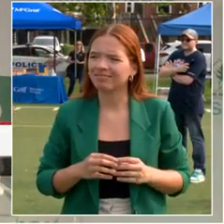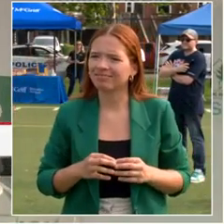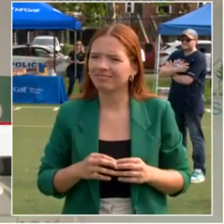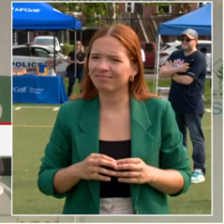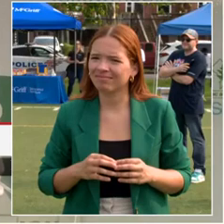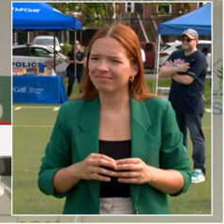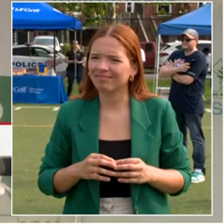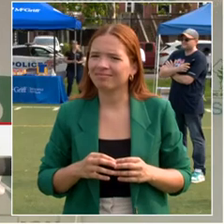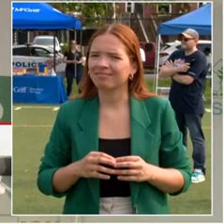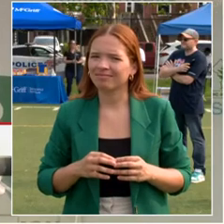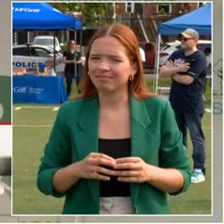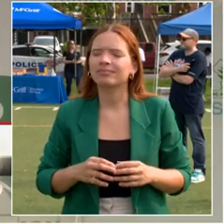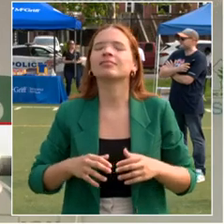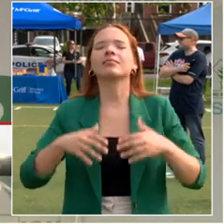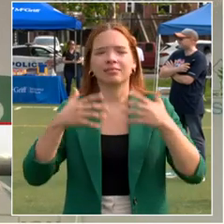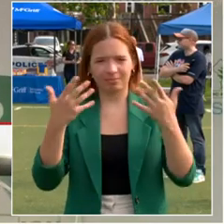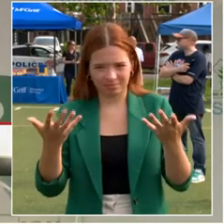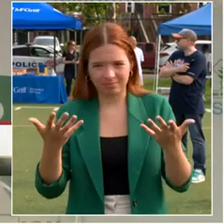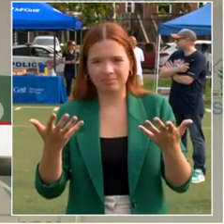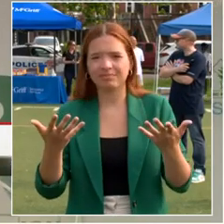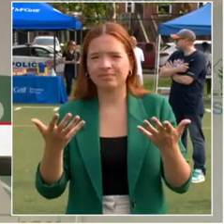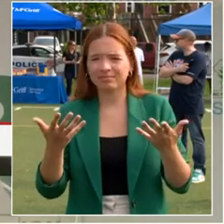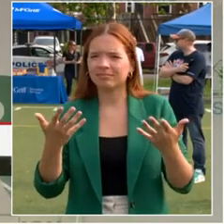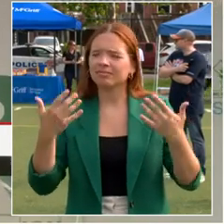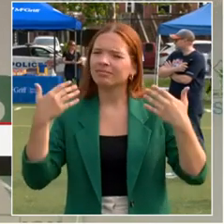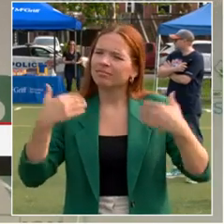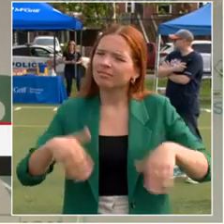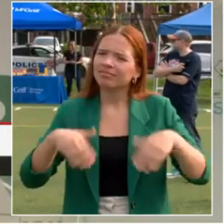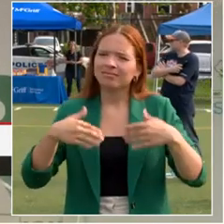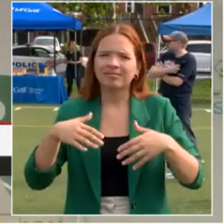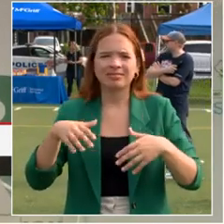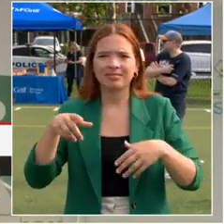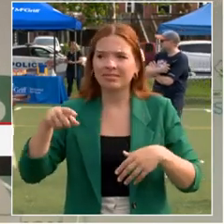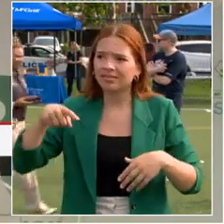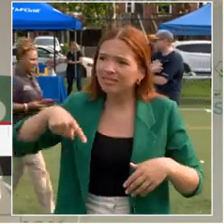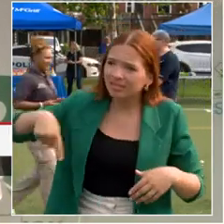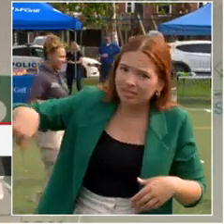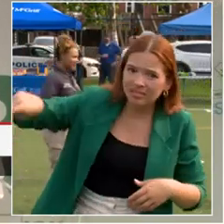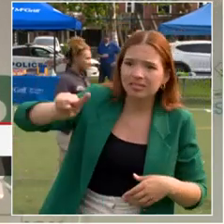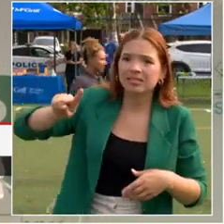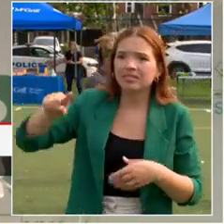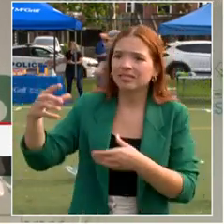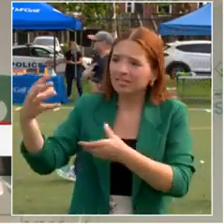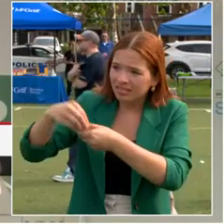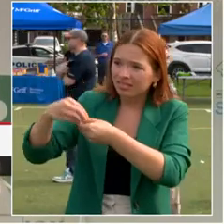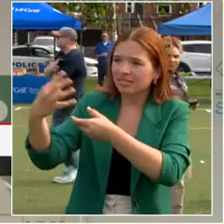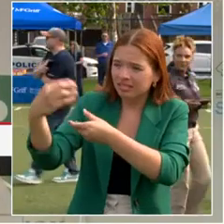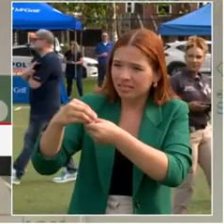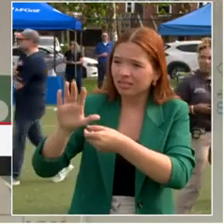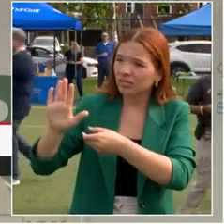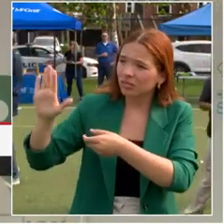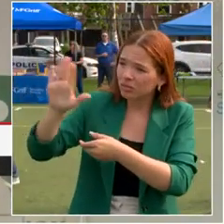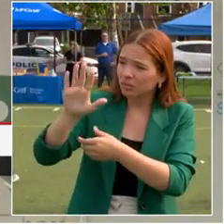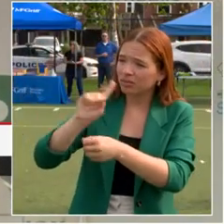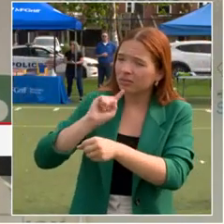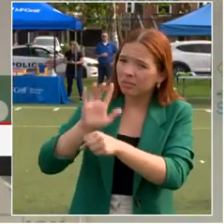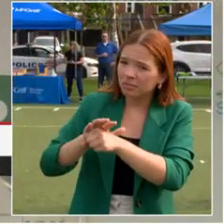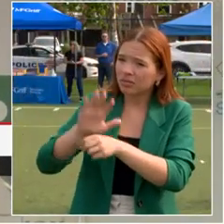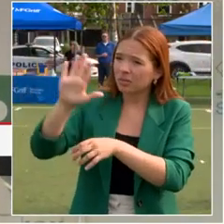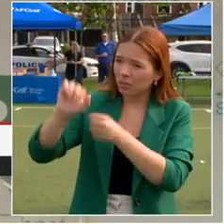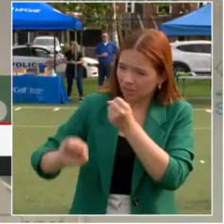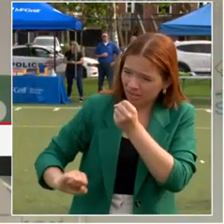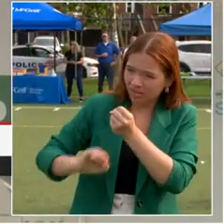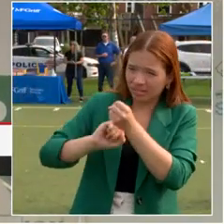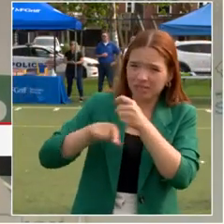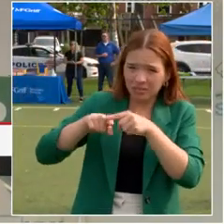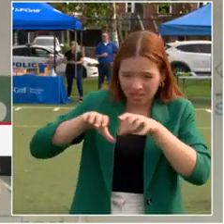Your involvement, your dedication, and your support makes a significant difference in what we do here in the District